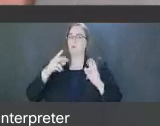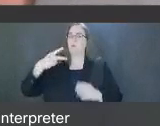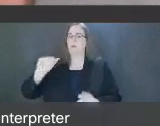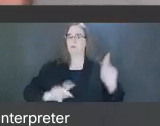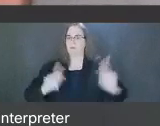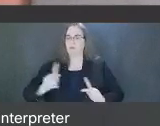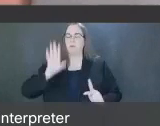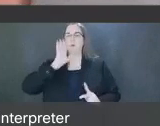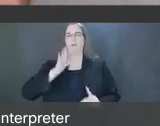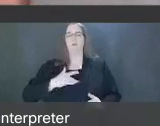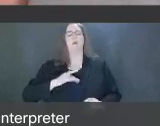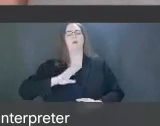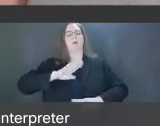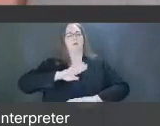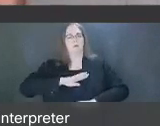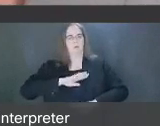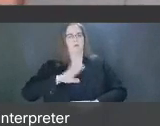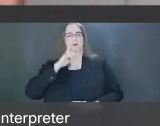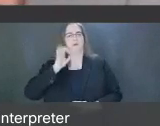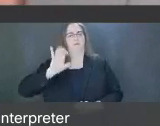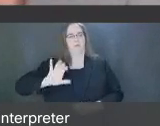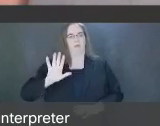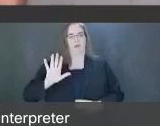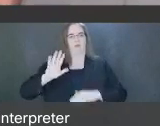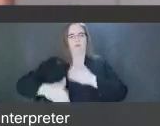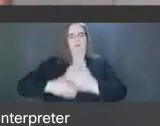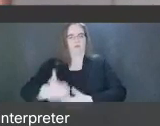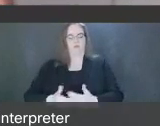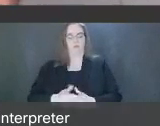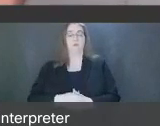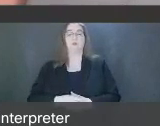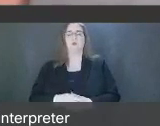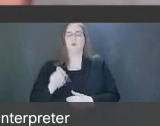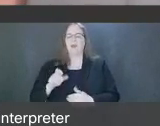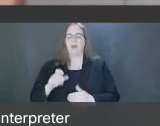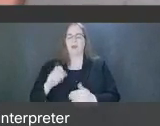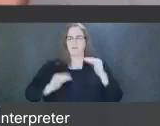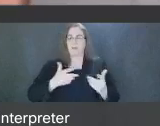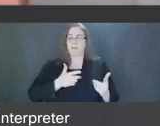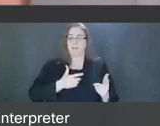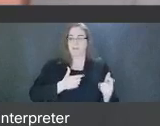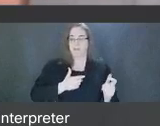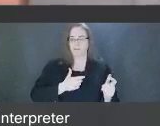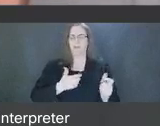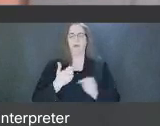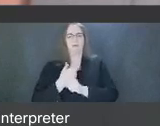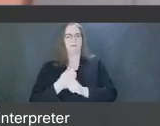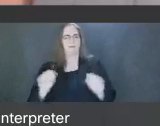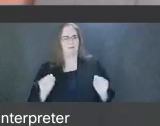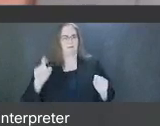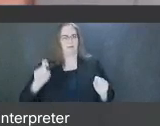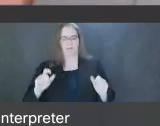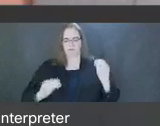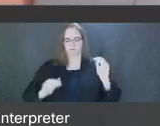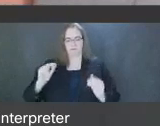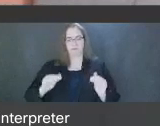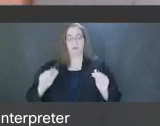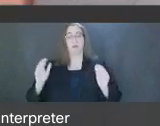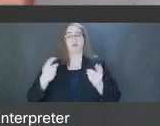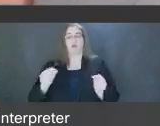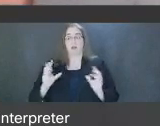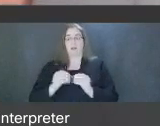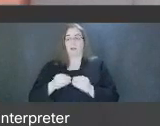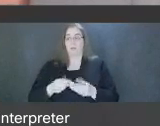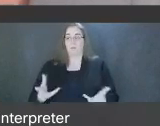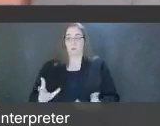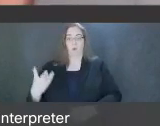be reassured by this step. We have to balance speed and safety as we try to get more shots into